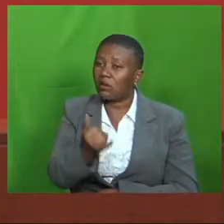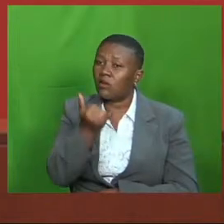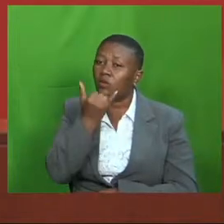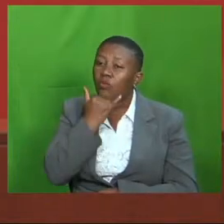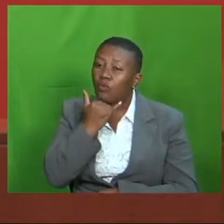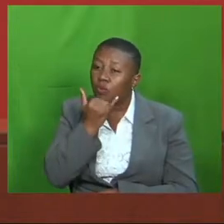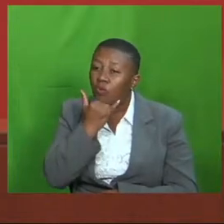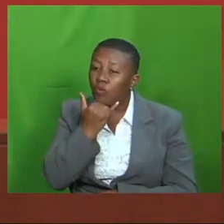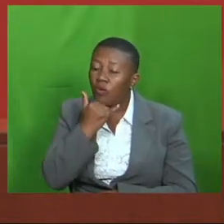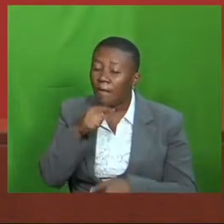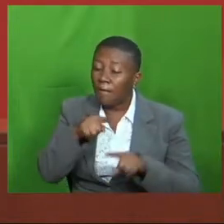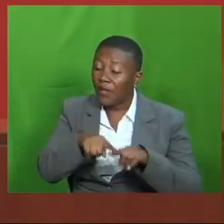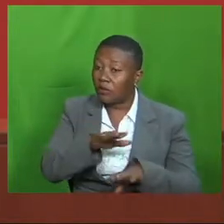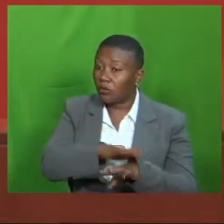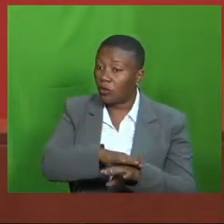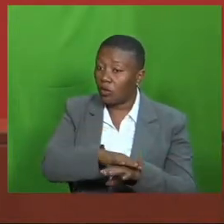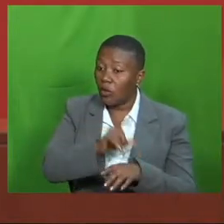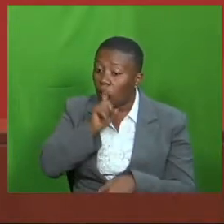93,